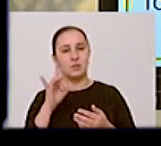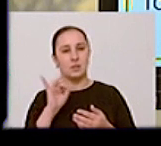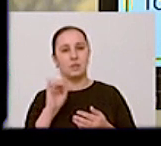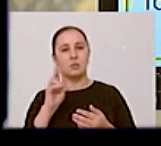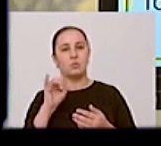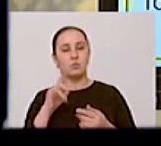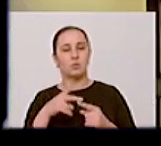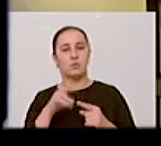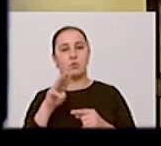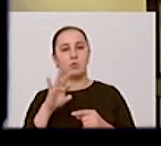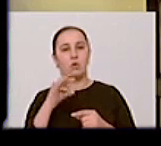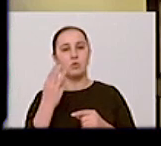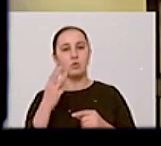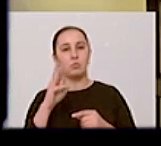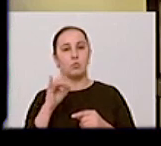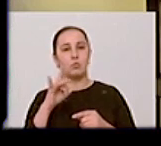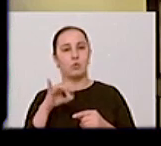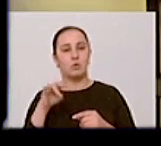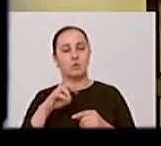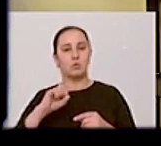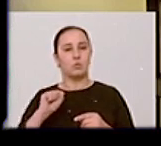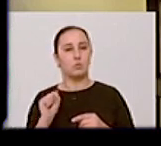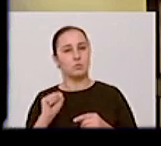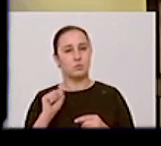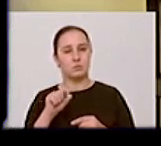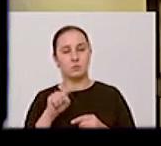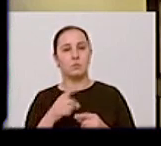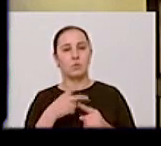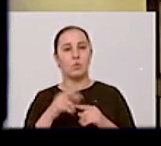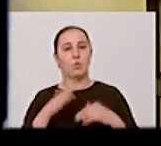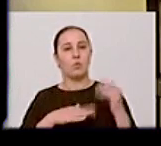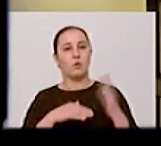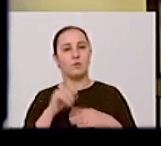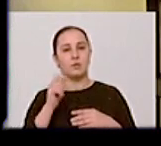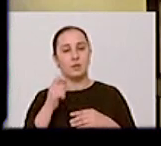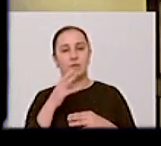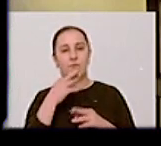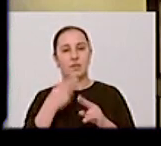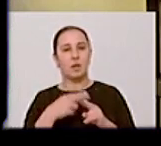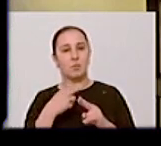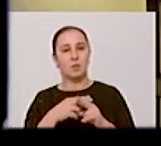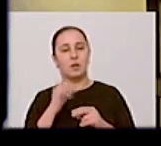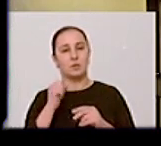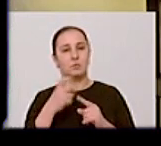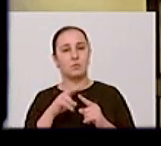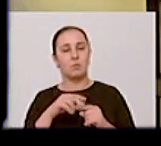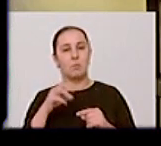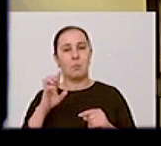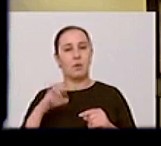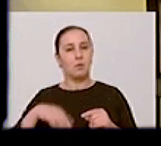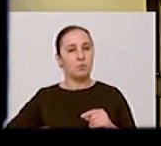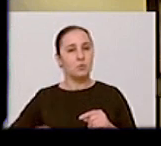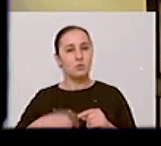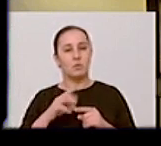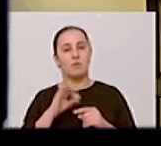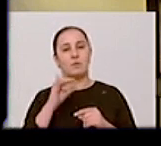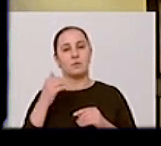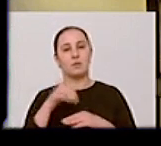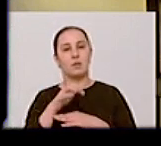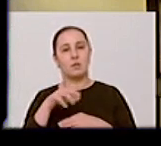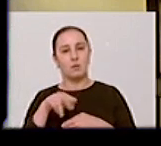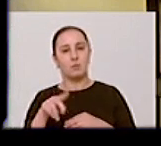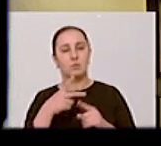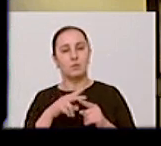Tangri qo'l Toshmurodning do'sti. Qo'lida kalit va temir asbob, beliga pichoq, sandiq tarafga